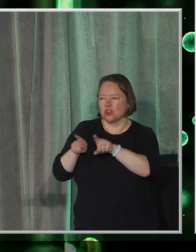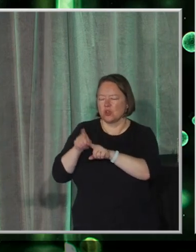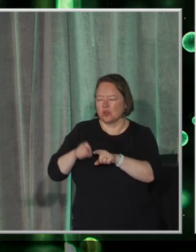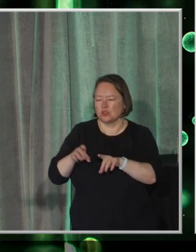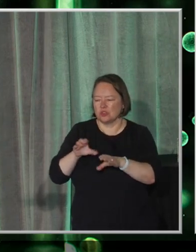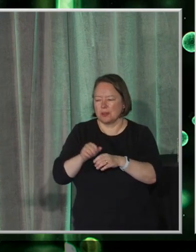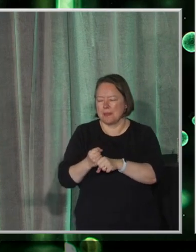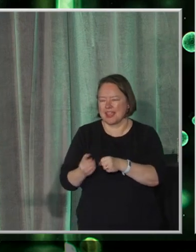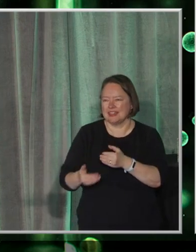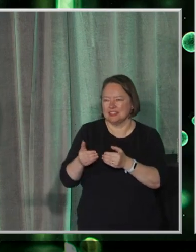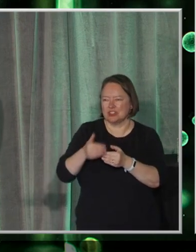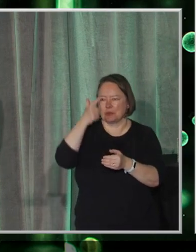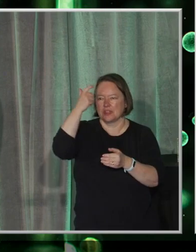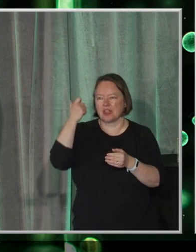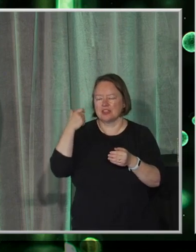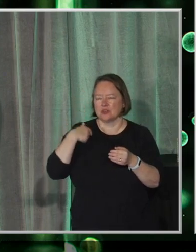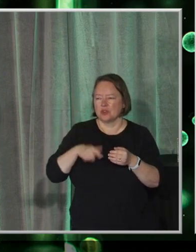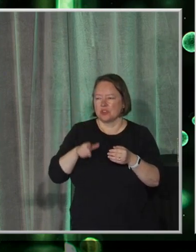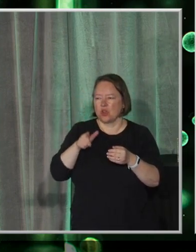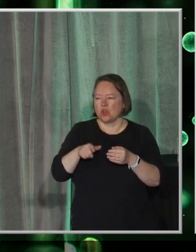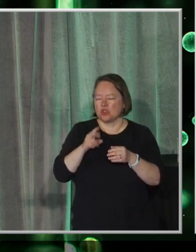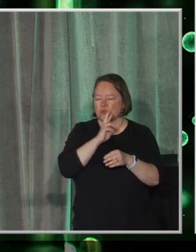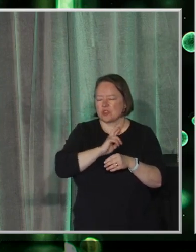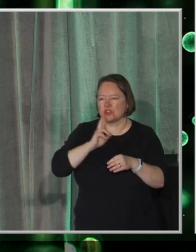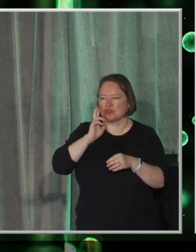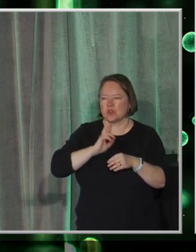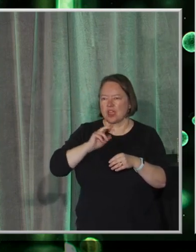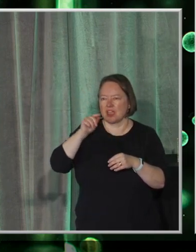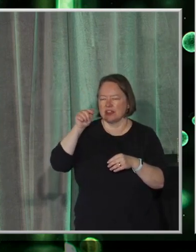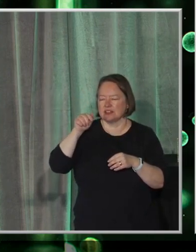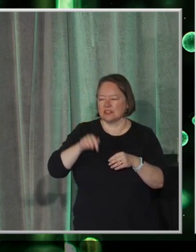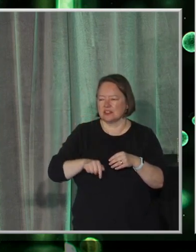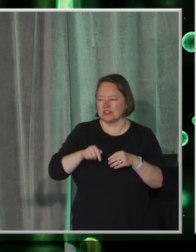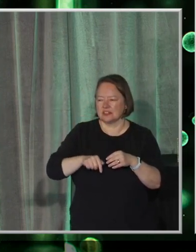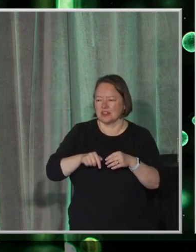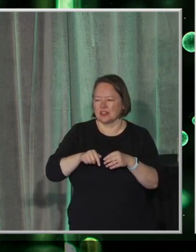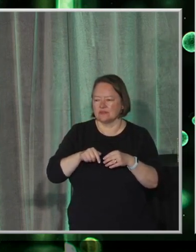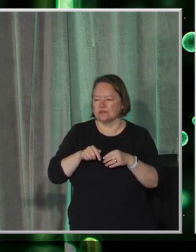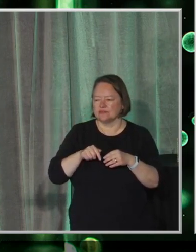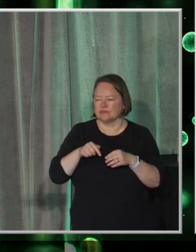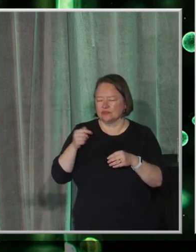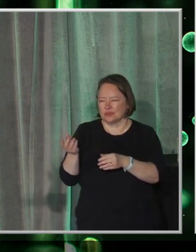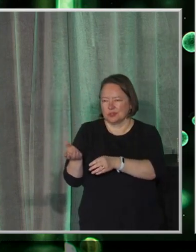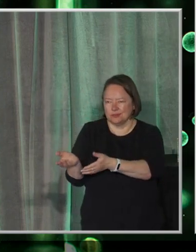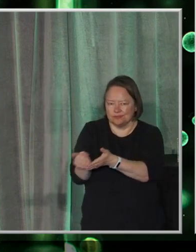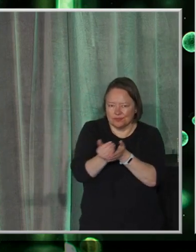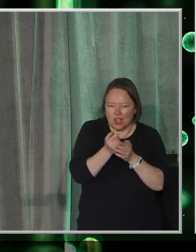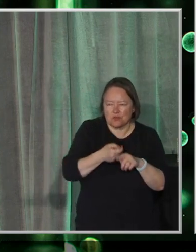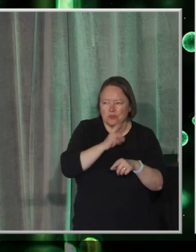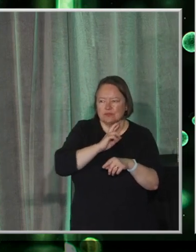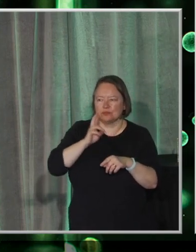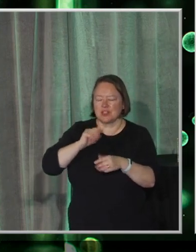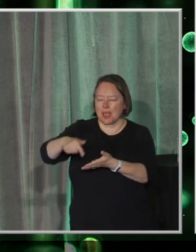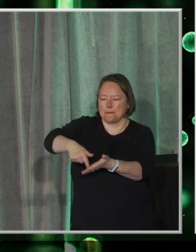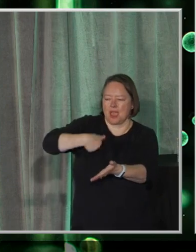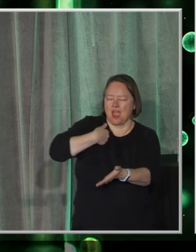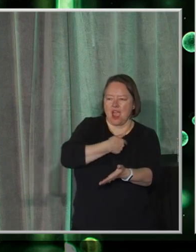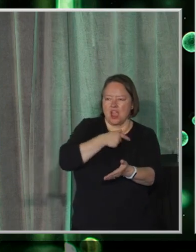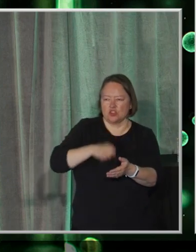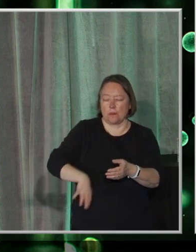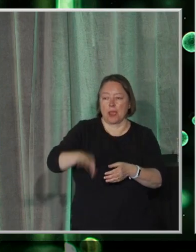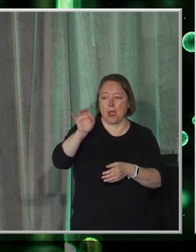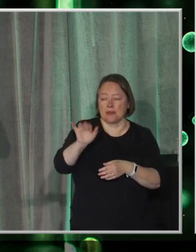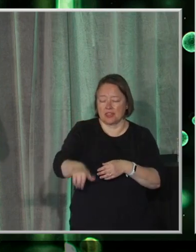make it easier, because those restaurants and those hatcheries, it's like a waste product to them. So they pay waste collectors to come and pick them